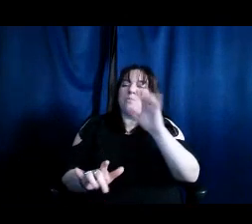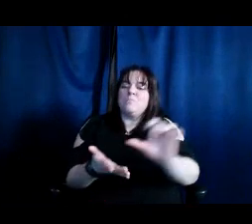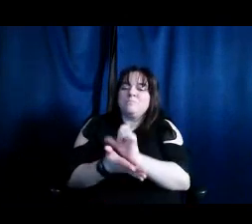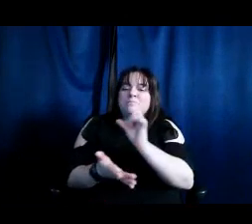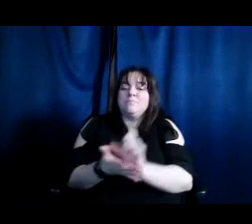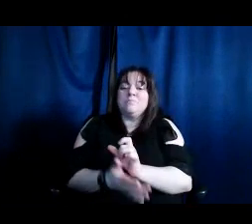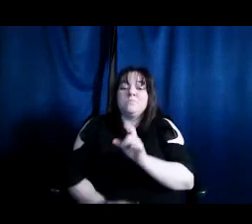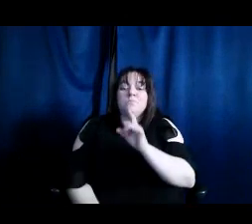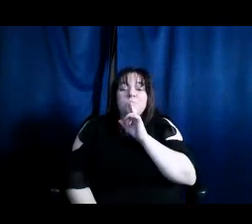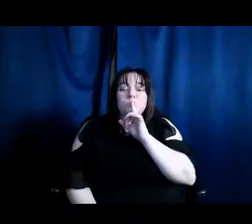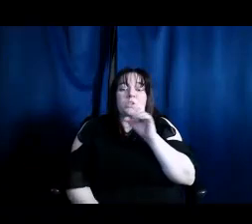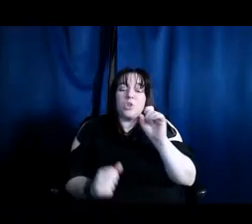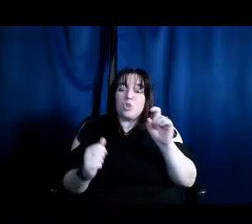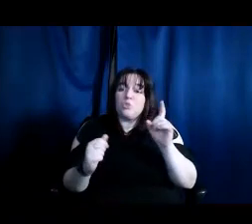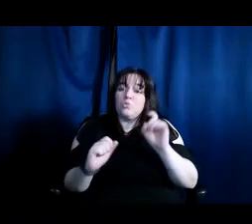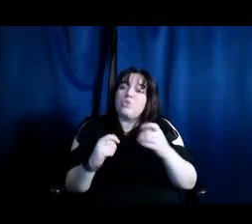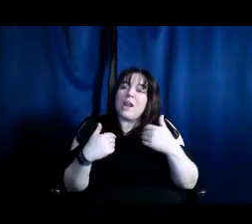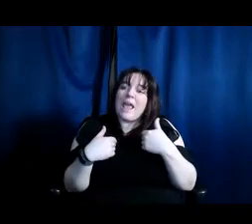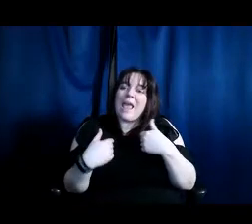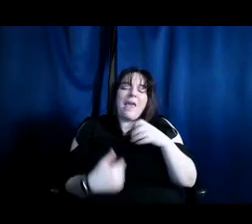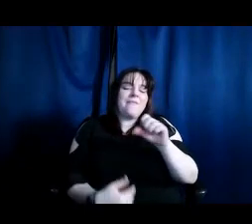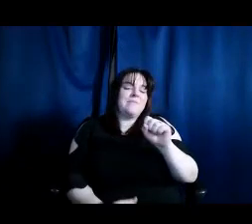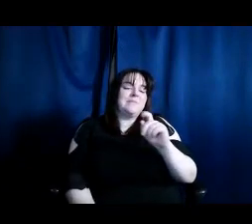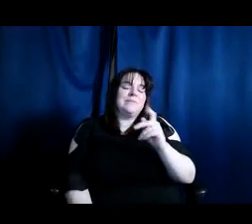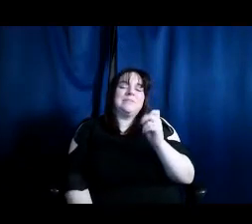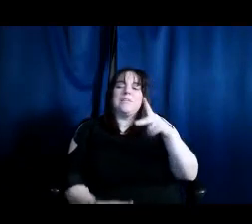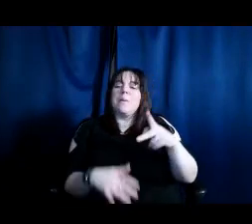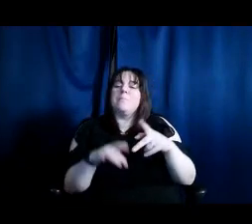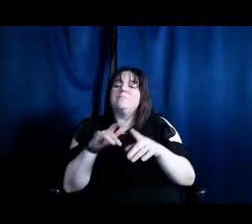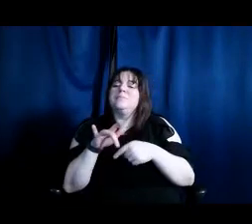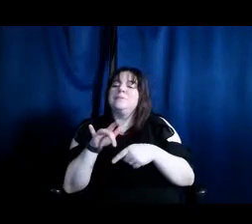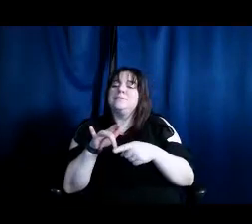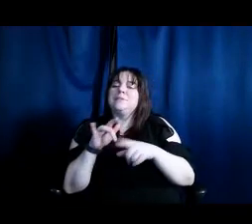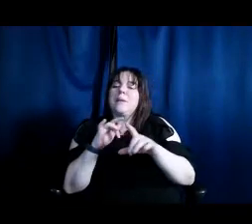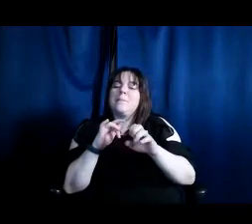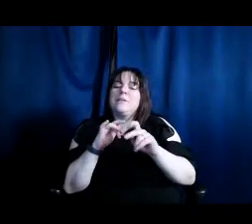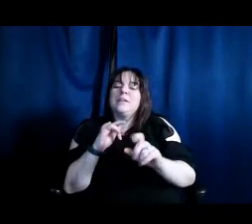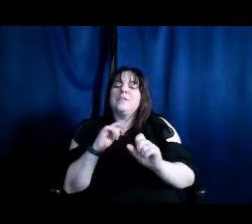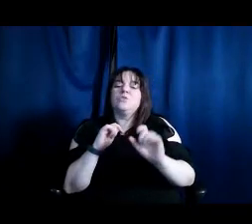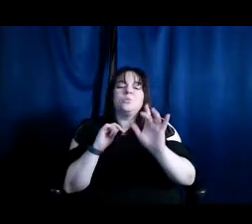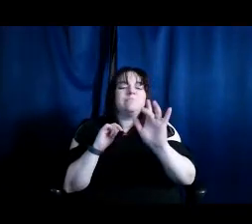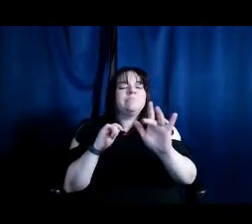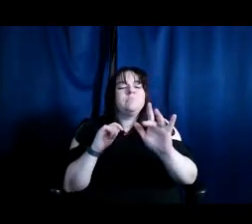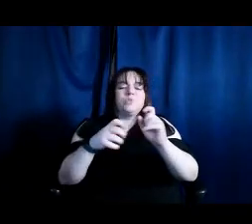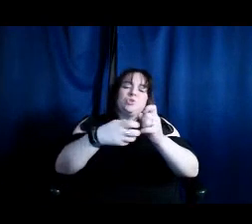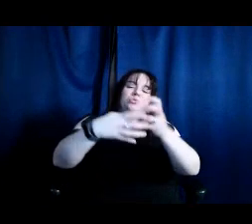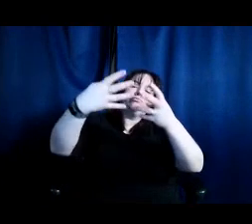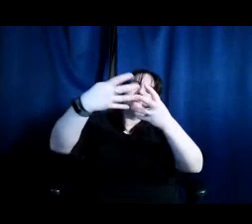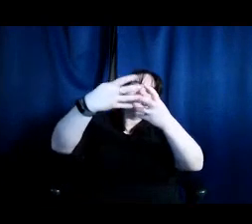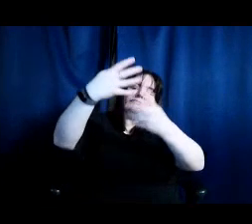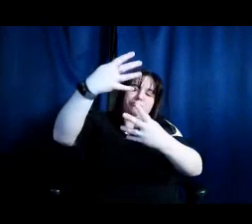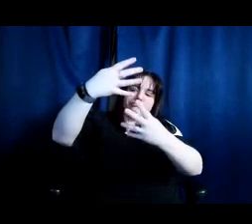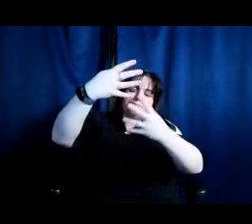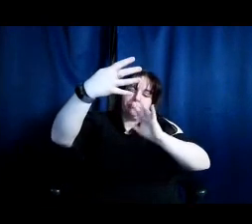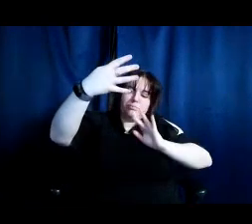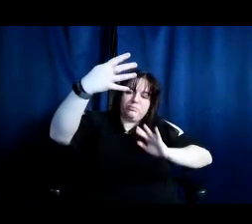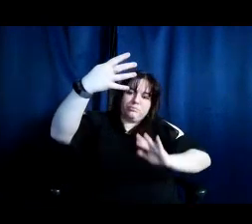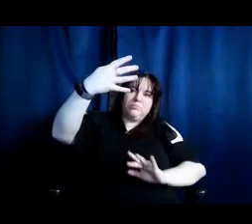These enable users to jump directly to the main content, bypassing repetitive navigation menus and site